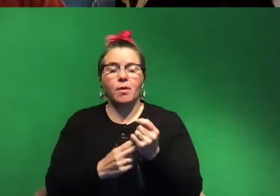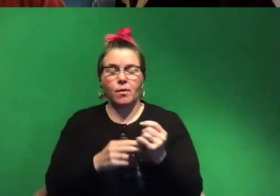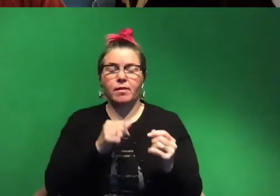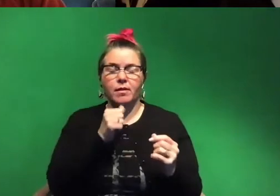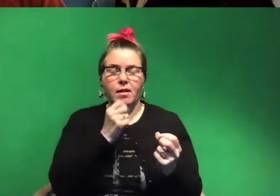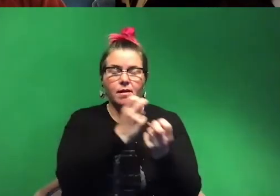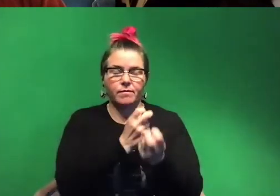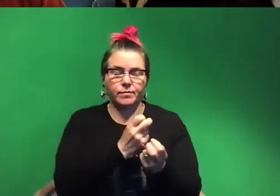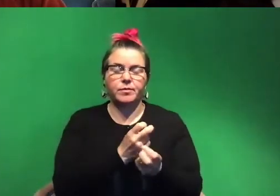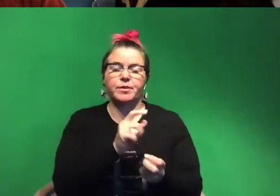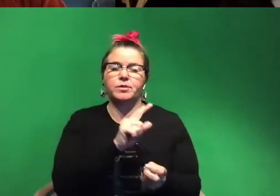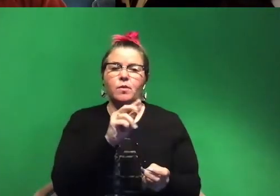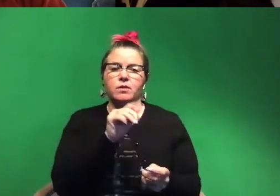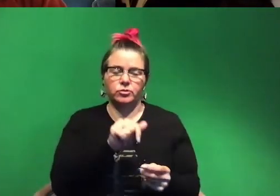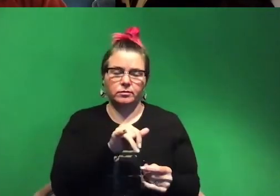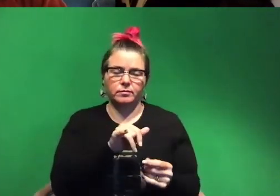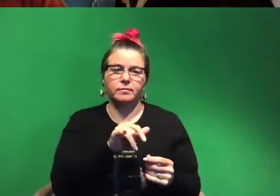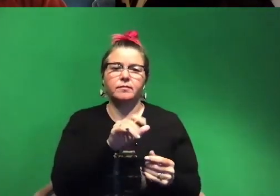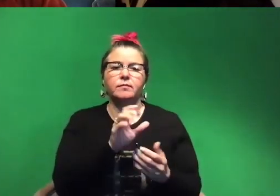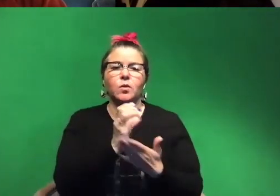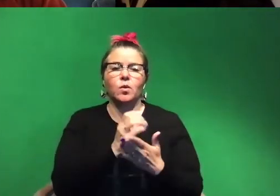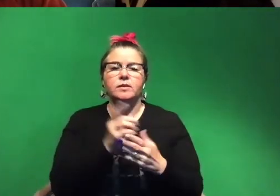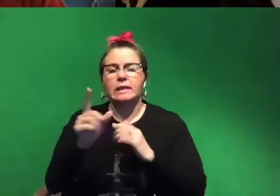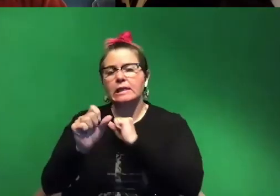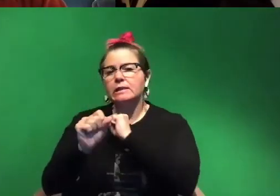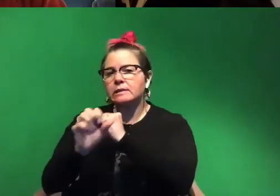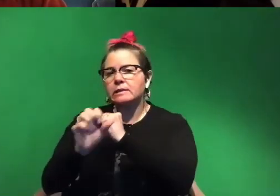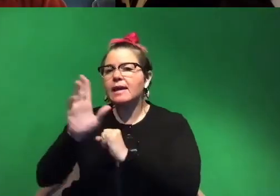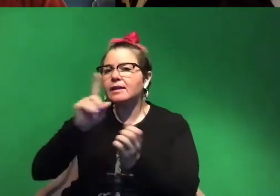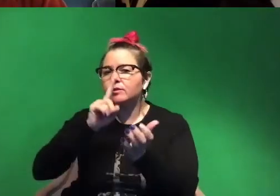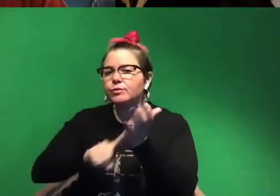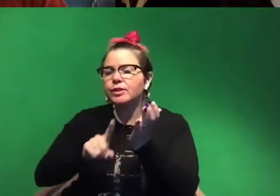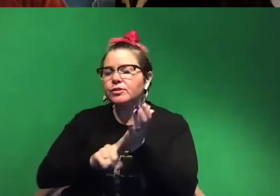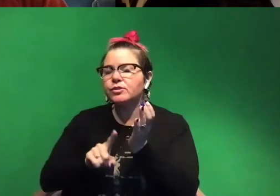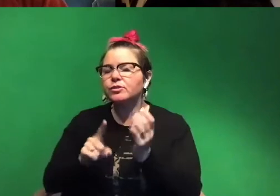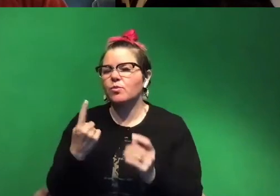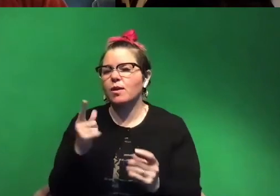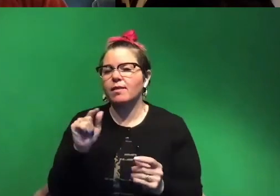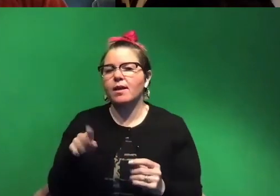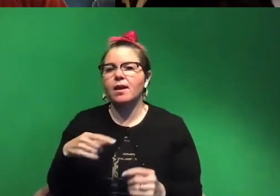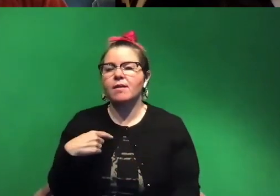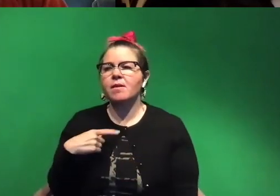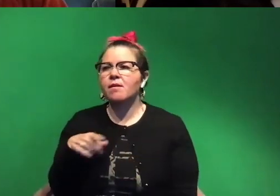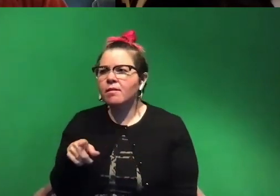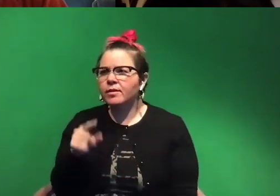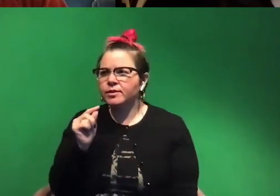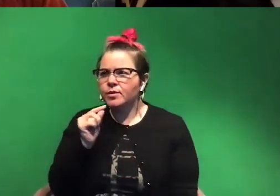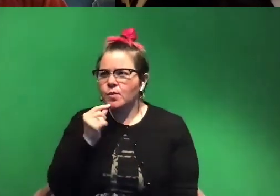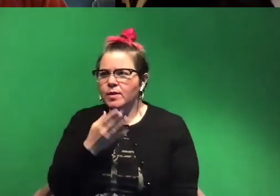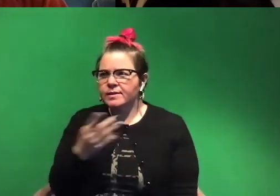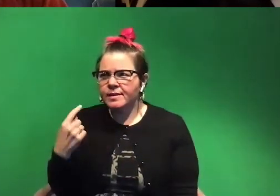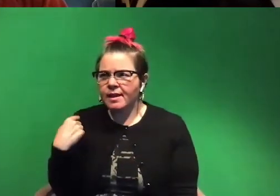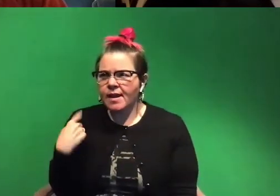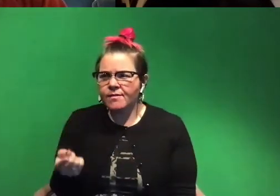courses I took. And I believe he plugged his research in one of the labs. And I was like, this is the coolest thing ever. Like the